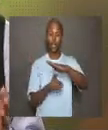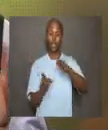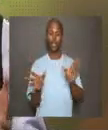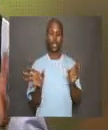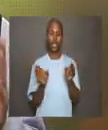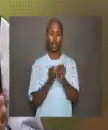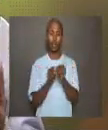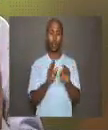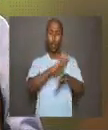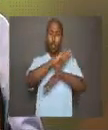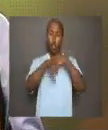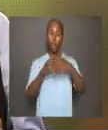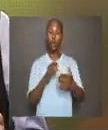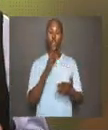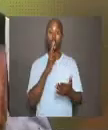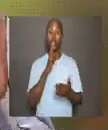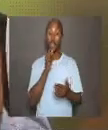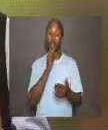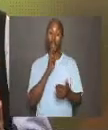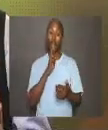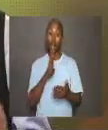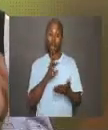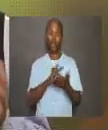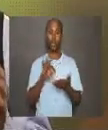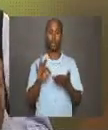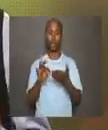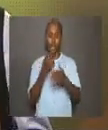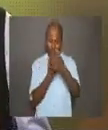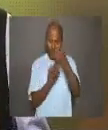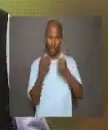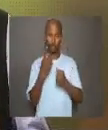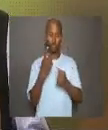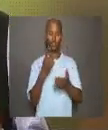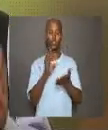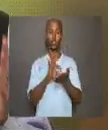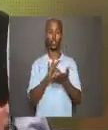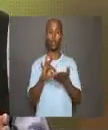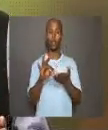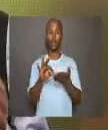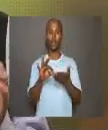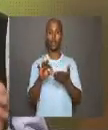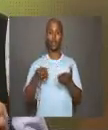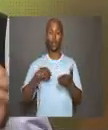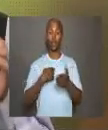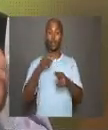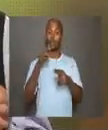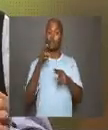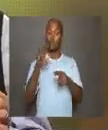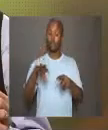set of all real numbers except those numbers which we find by